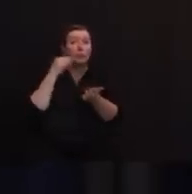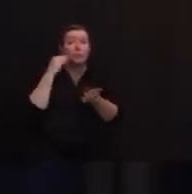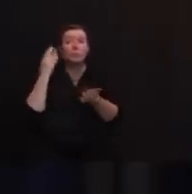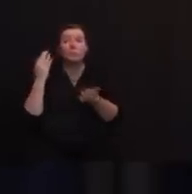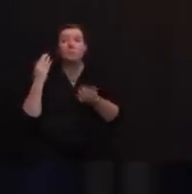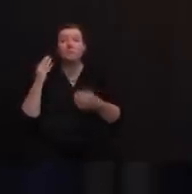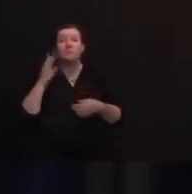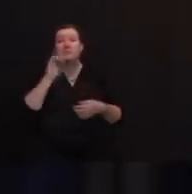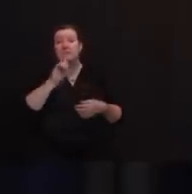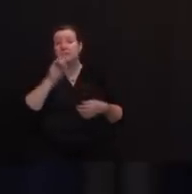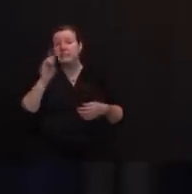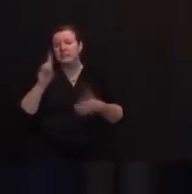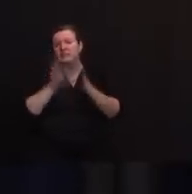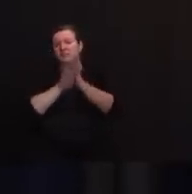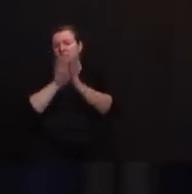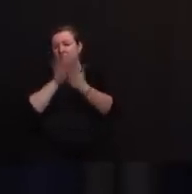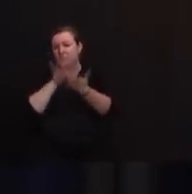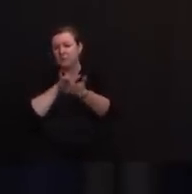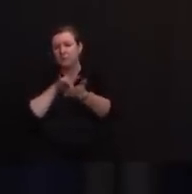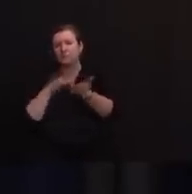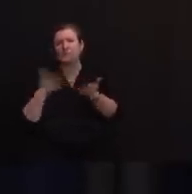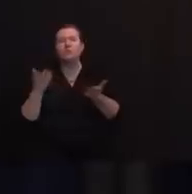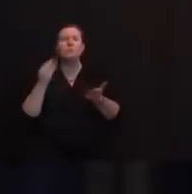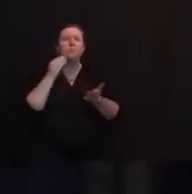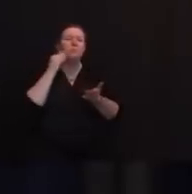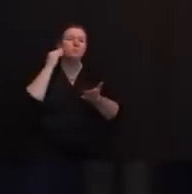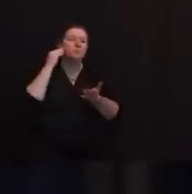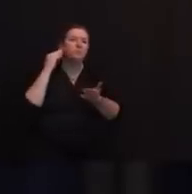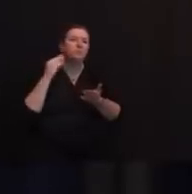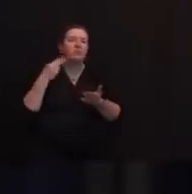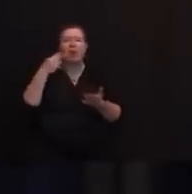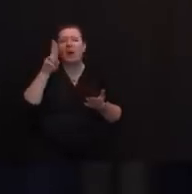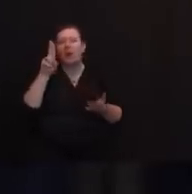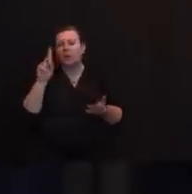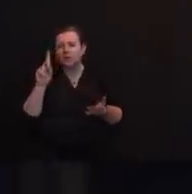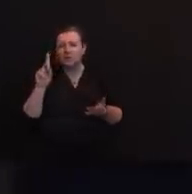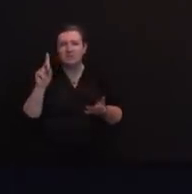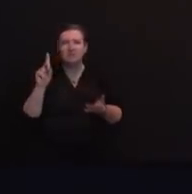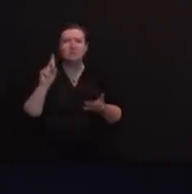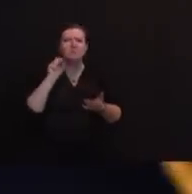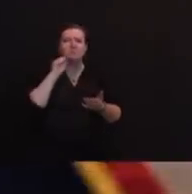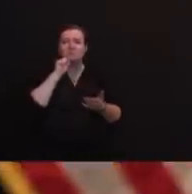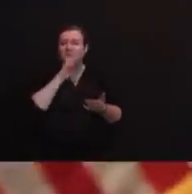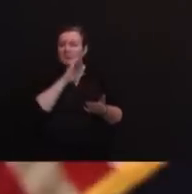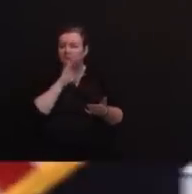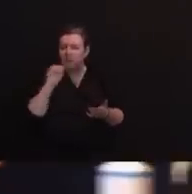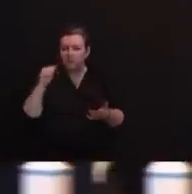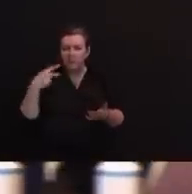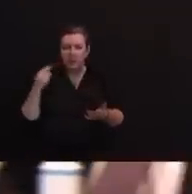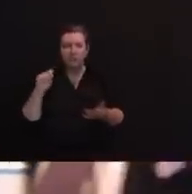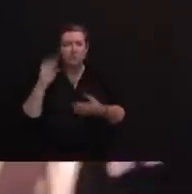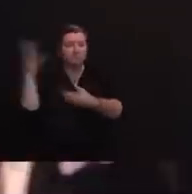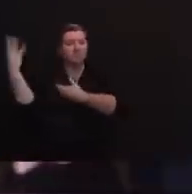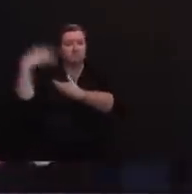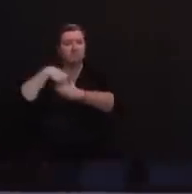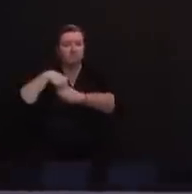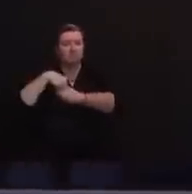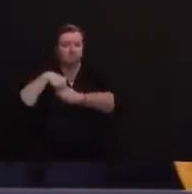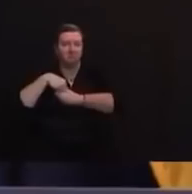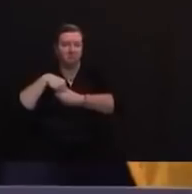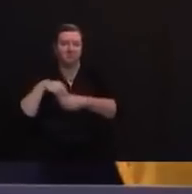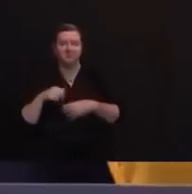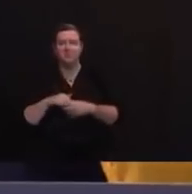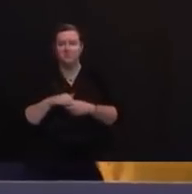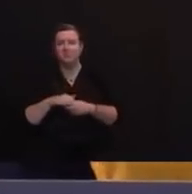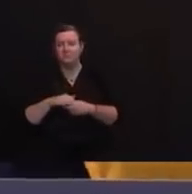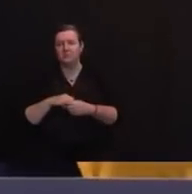it. HUD, seniors. I think, let me ask you, the first part of your question was you heard stories